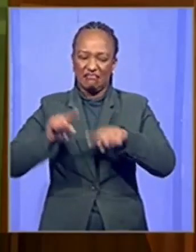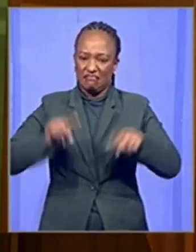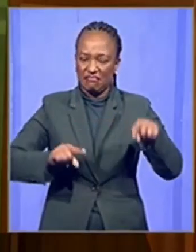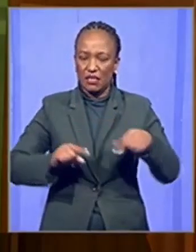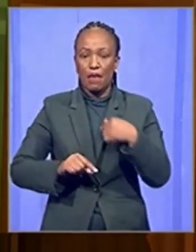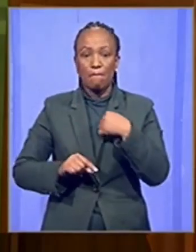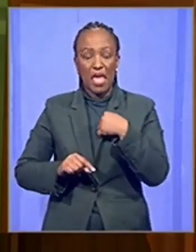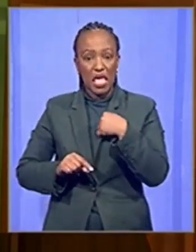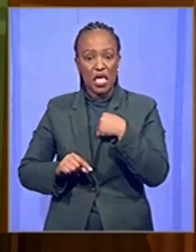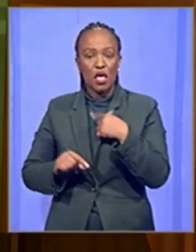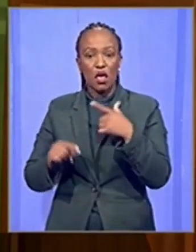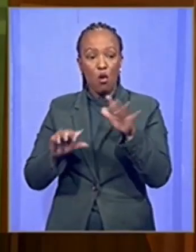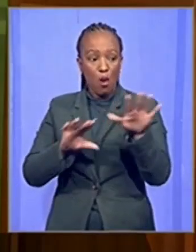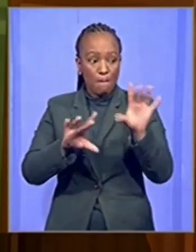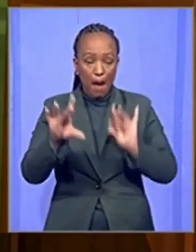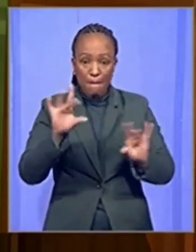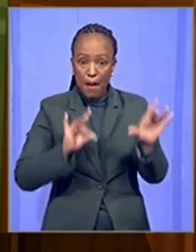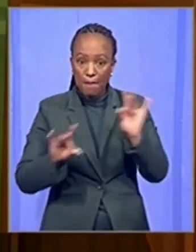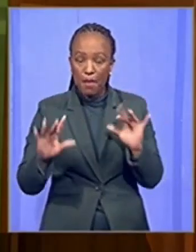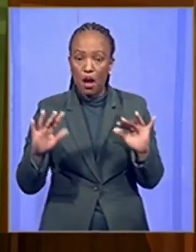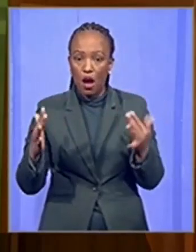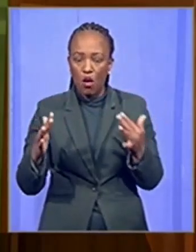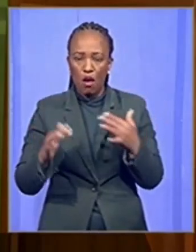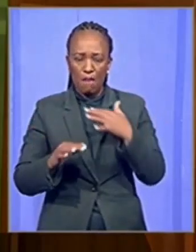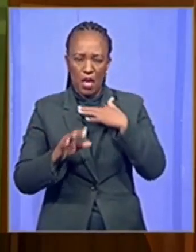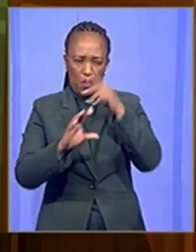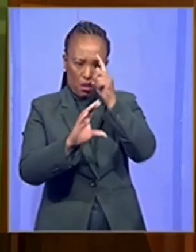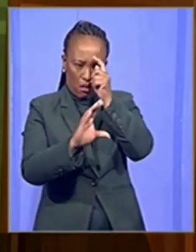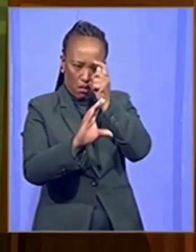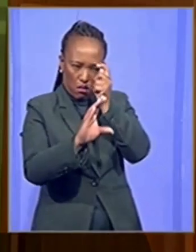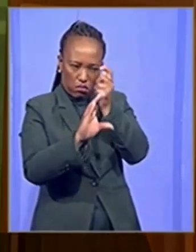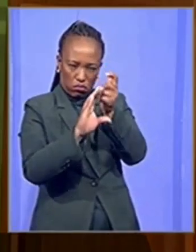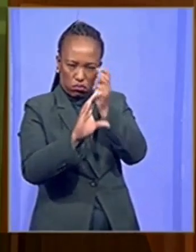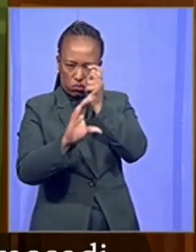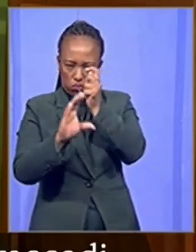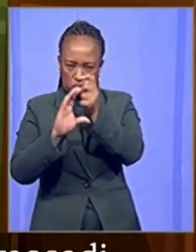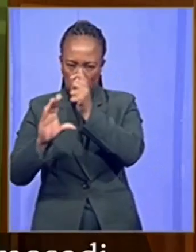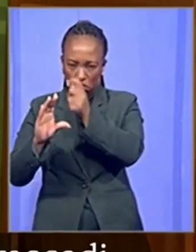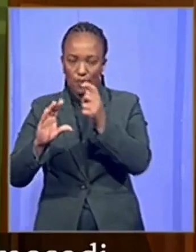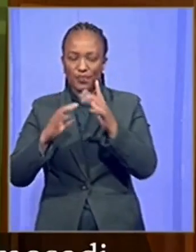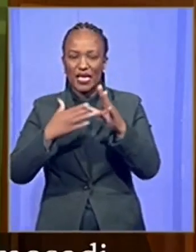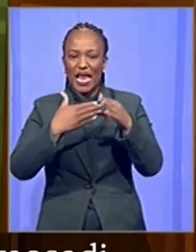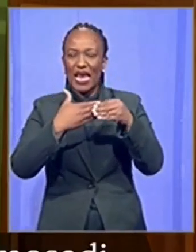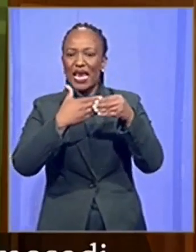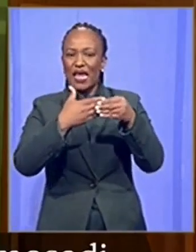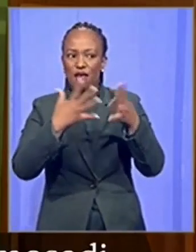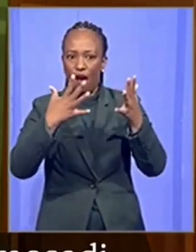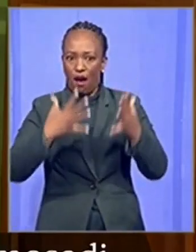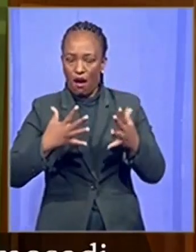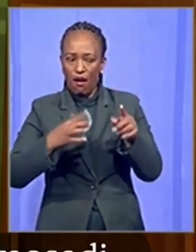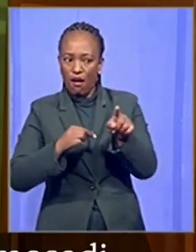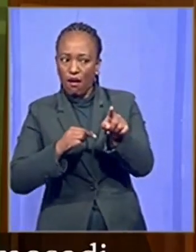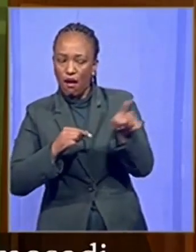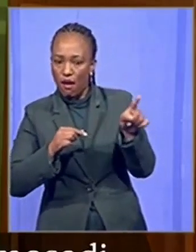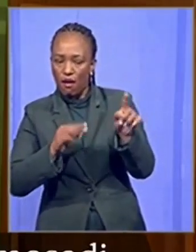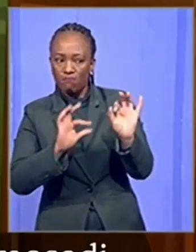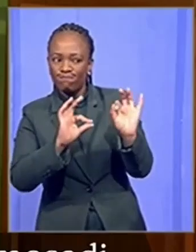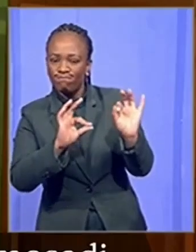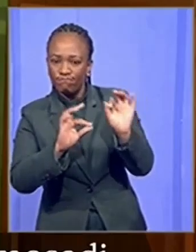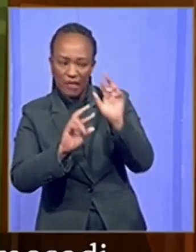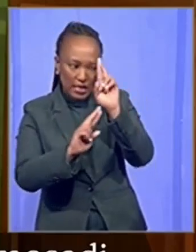Through the Eye of the Needle talks about ethical leadership. the leadership that will inspire confidence in the masses